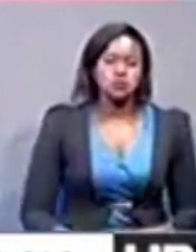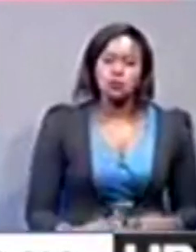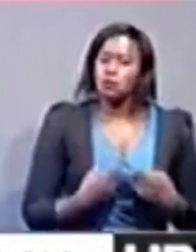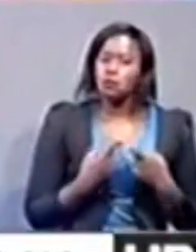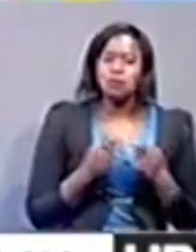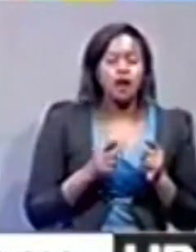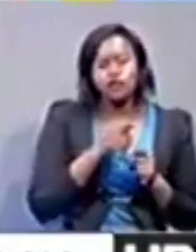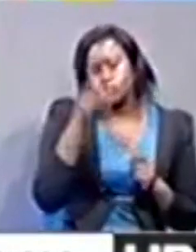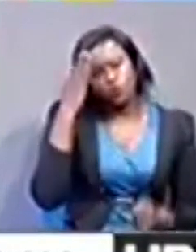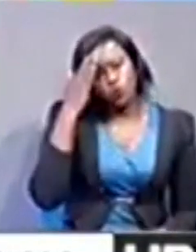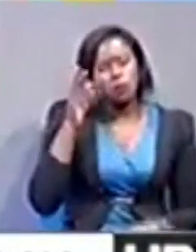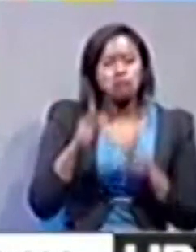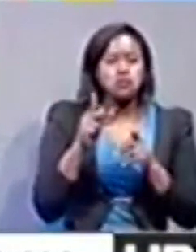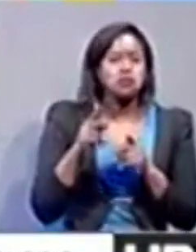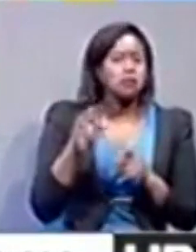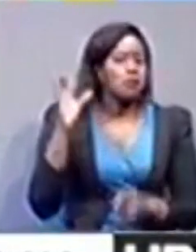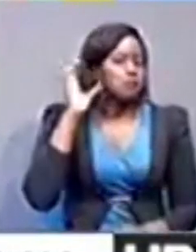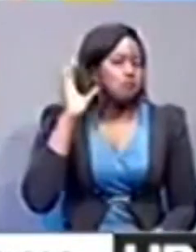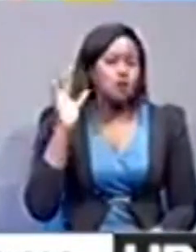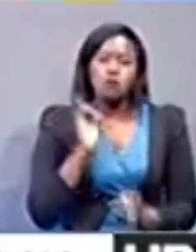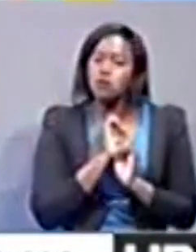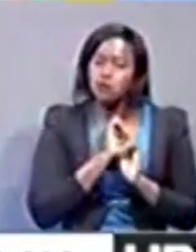But you know, some of the people don't listen.